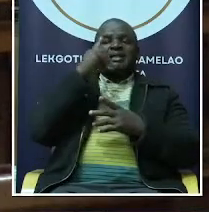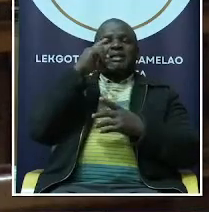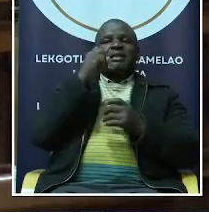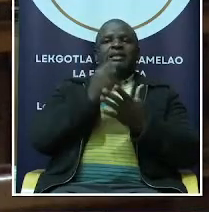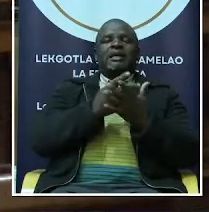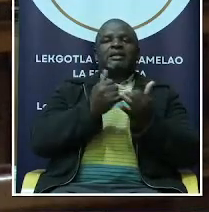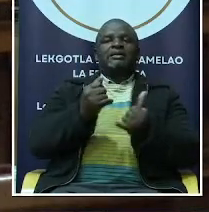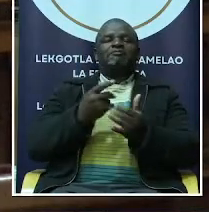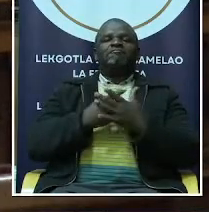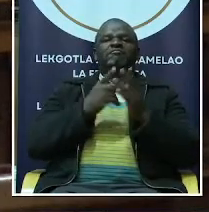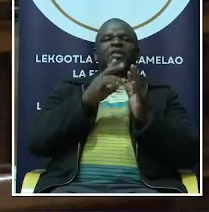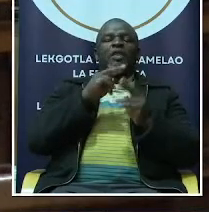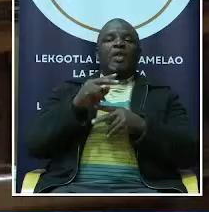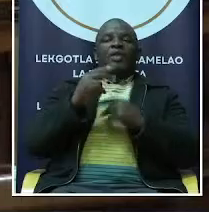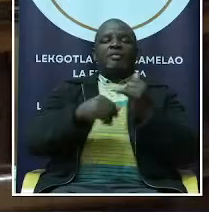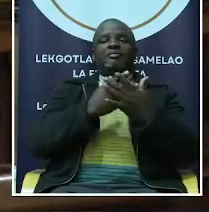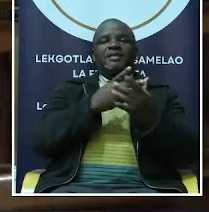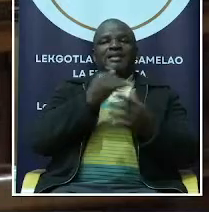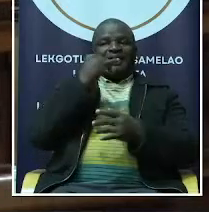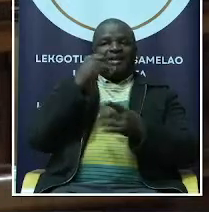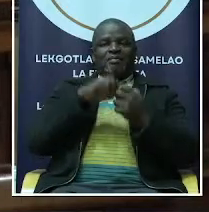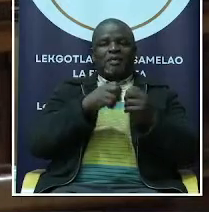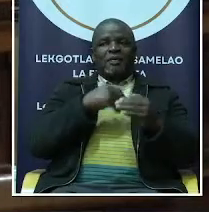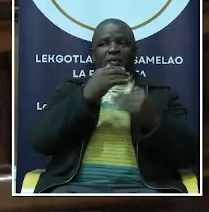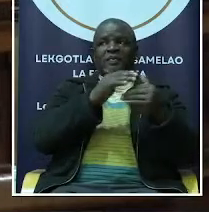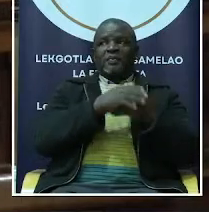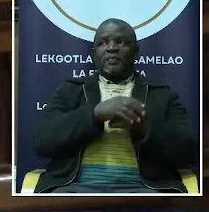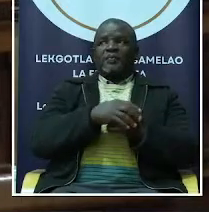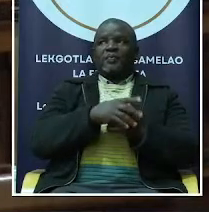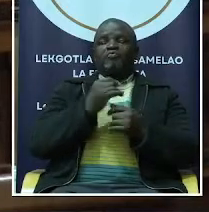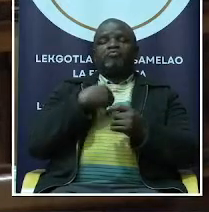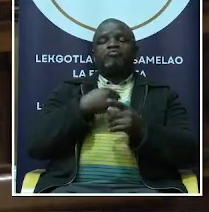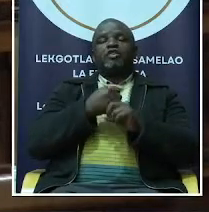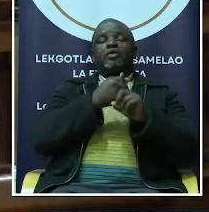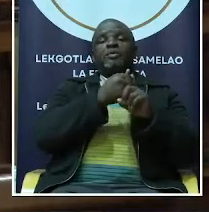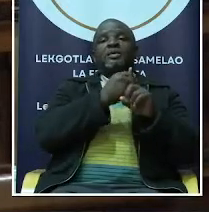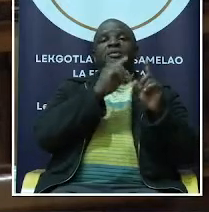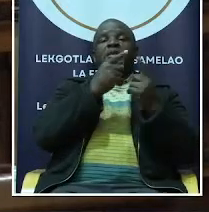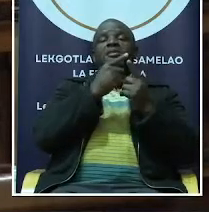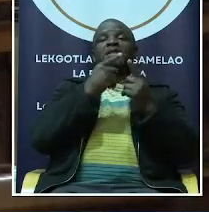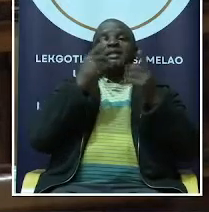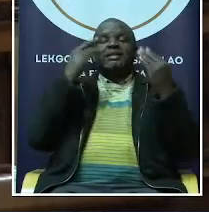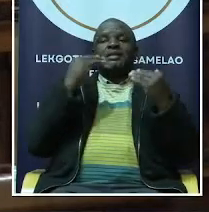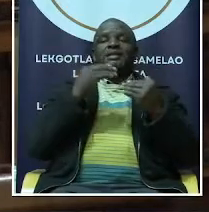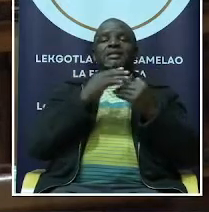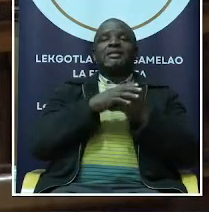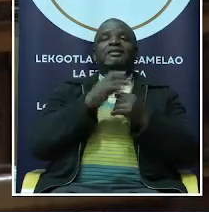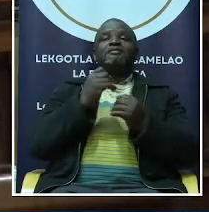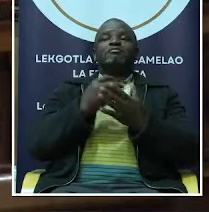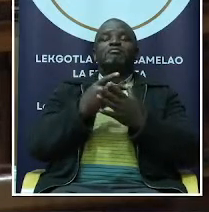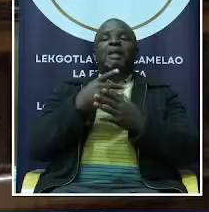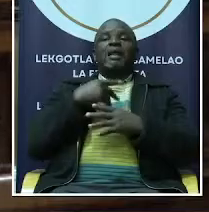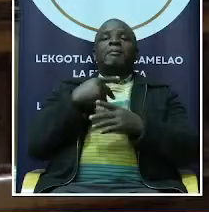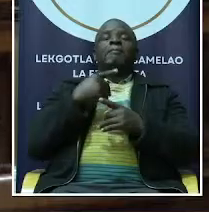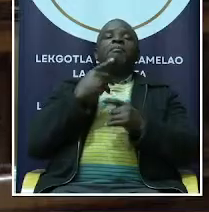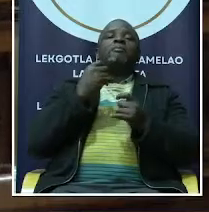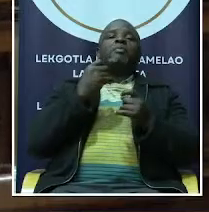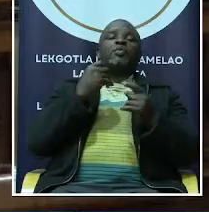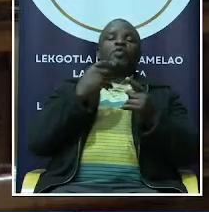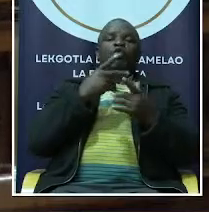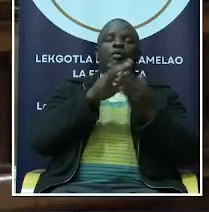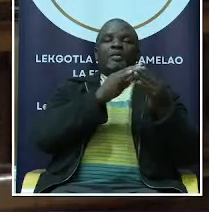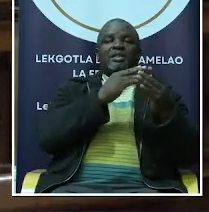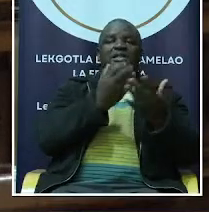drug trafficking to persist. We call on the Department of Justice to strengthen prosecution, prioritize